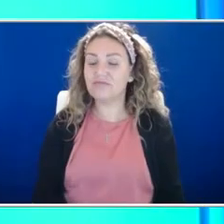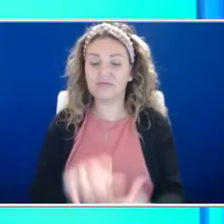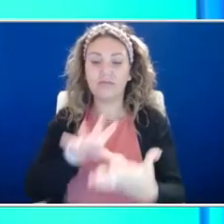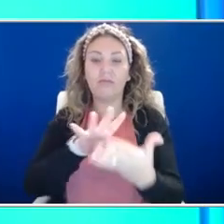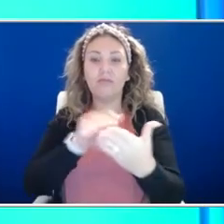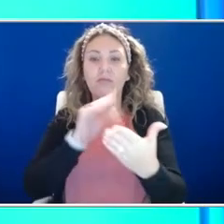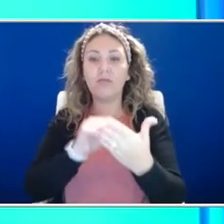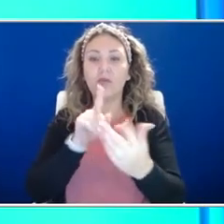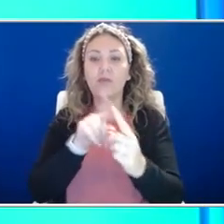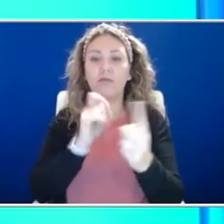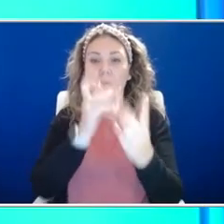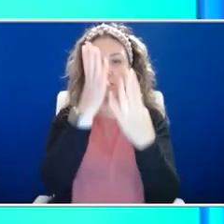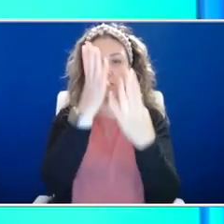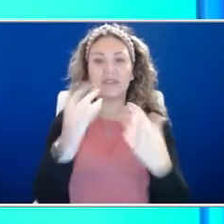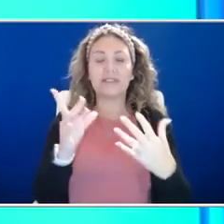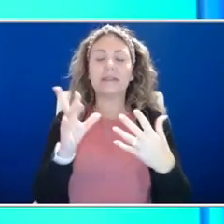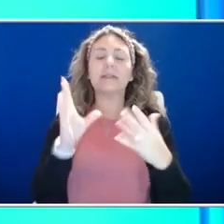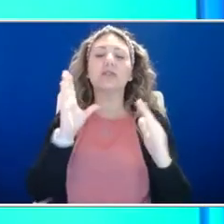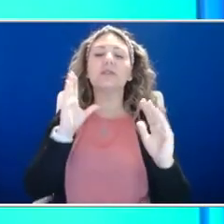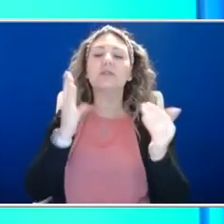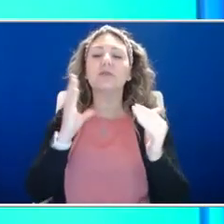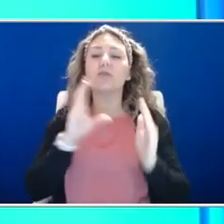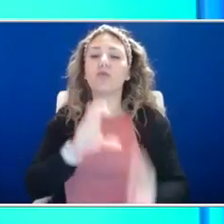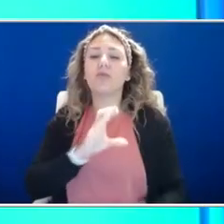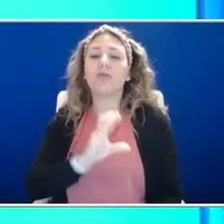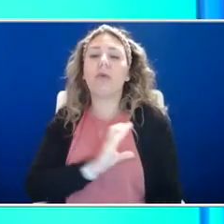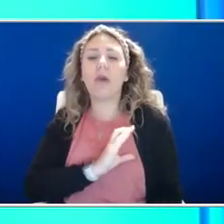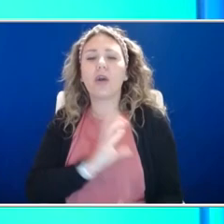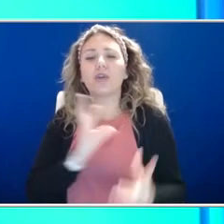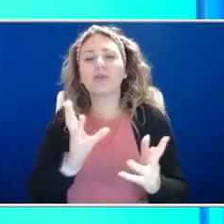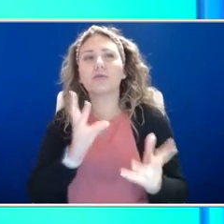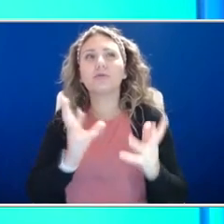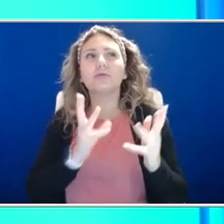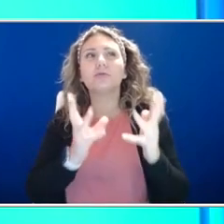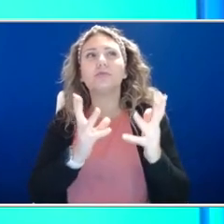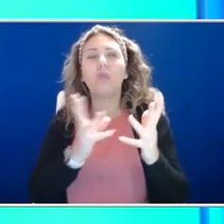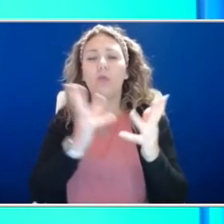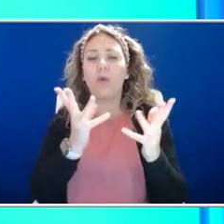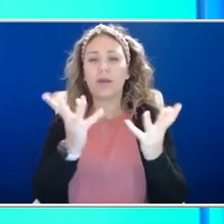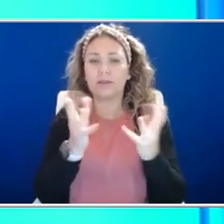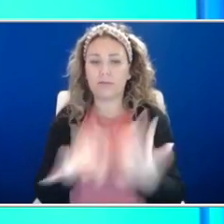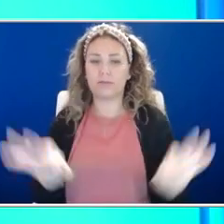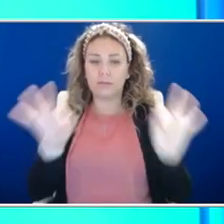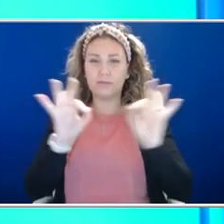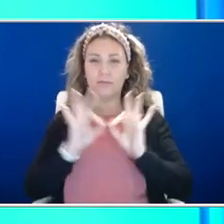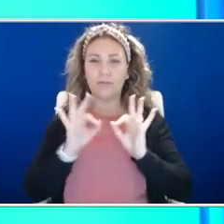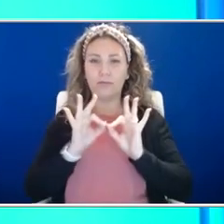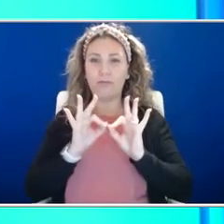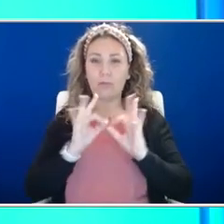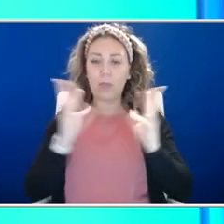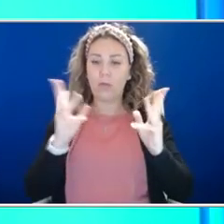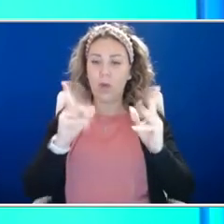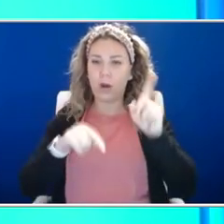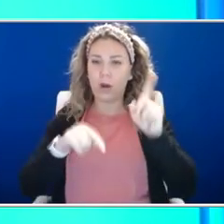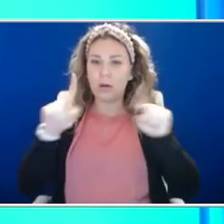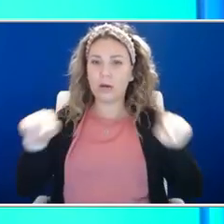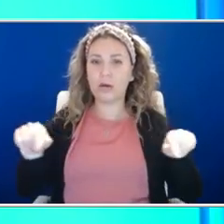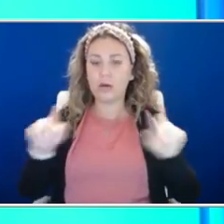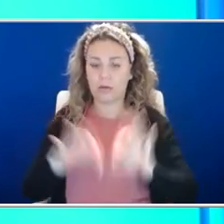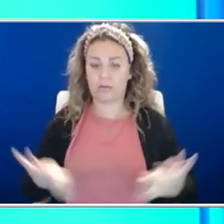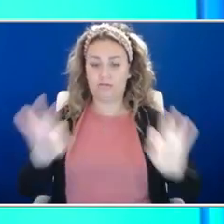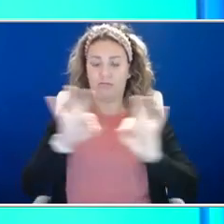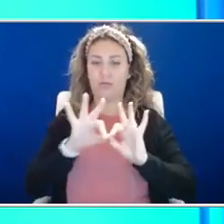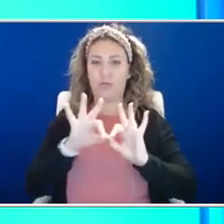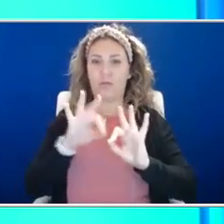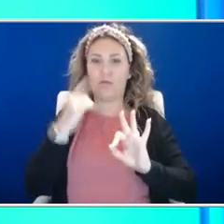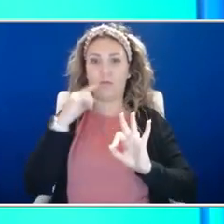similar characteristics, right? So it's looking at what is essential, what are the variables that's important for both tasks.